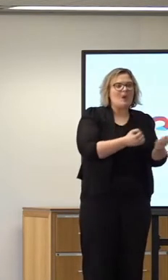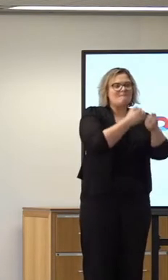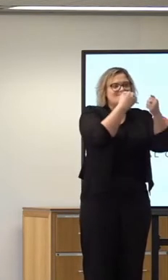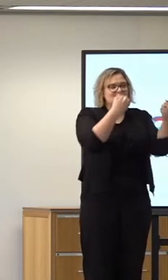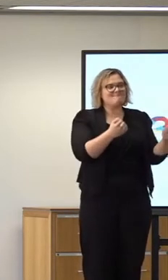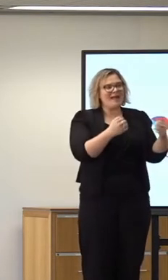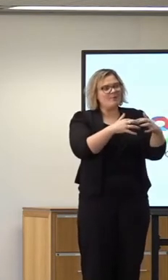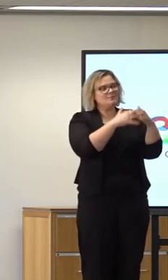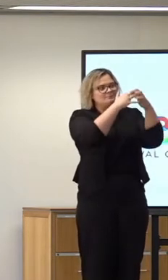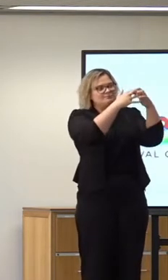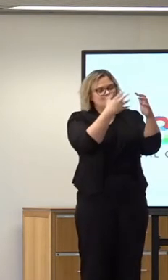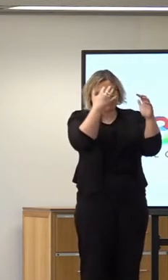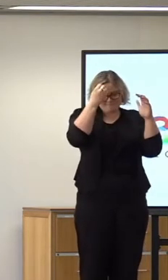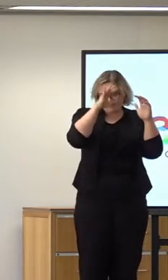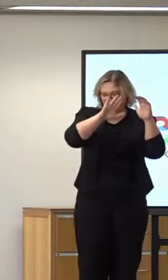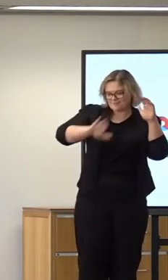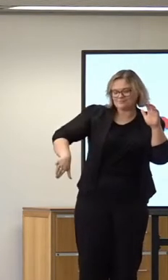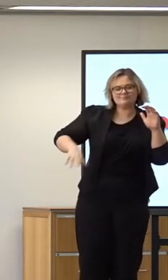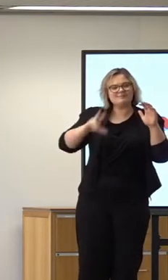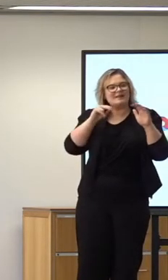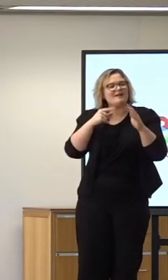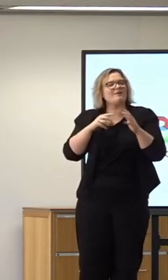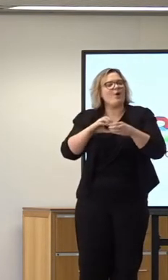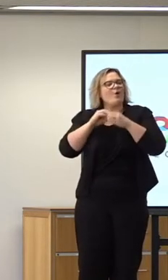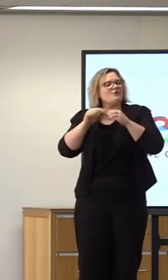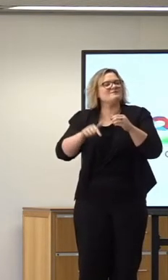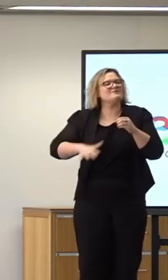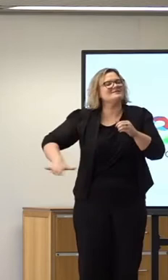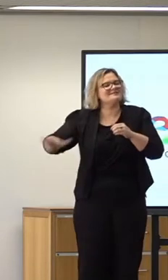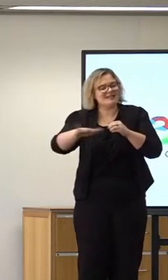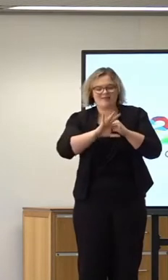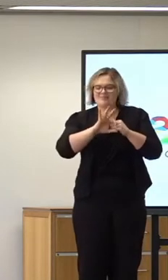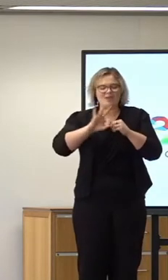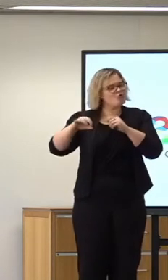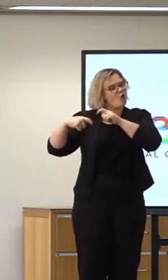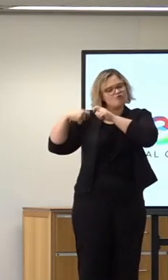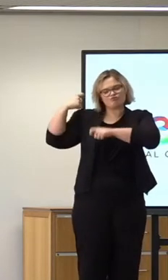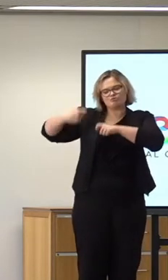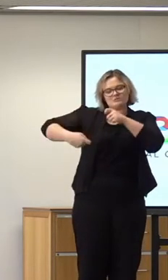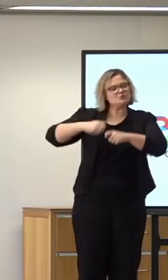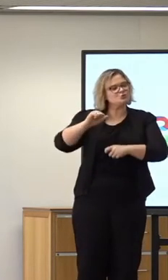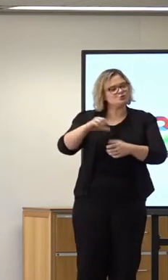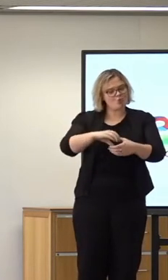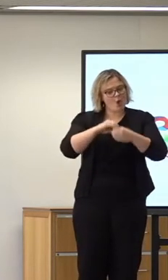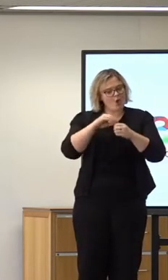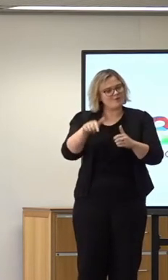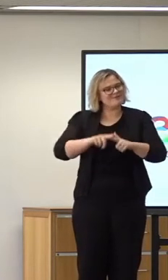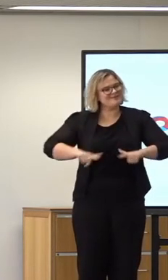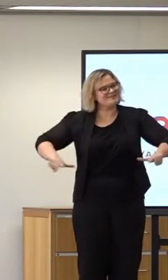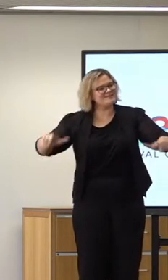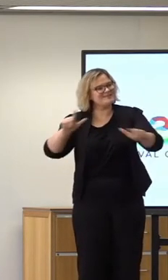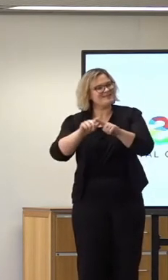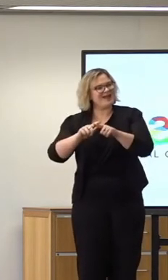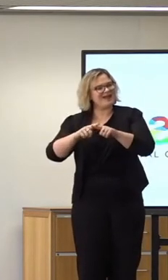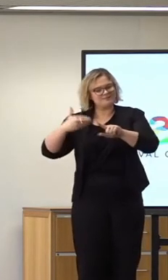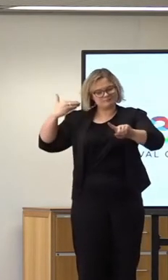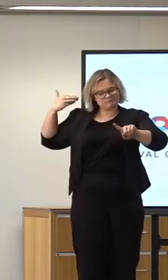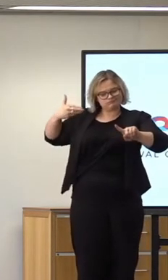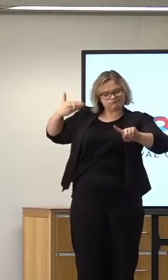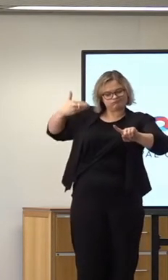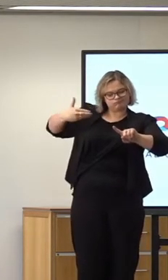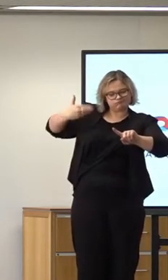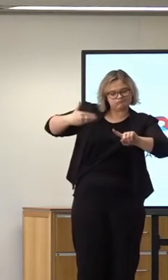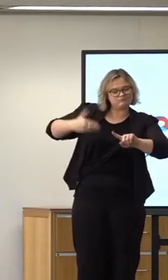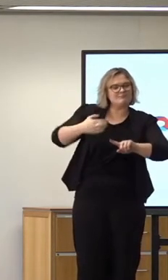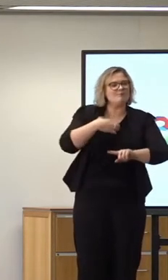land. I think they are not traditional to the people of this land and the multiplicity of traditions that have been born here and date back